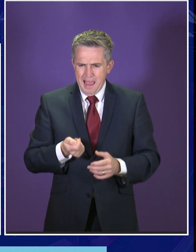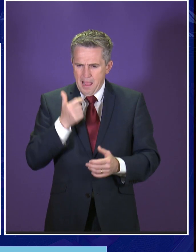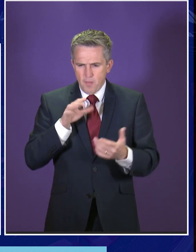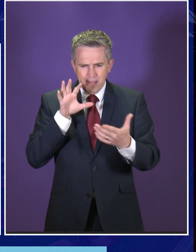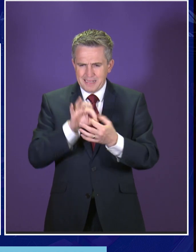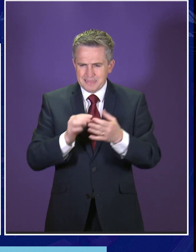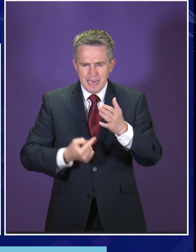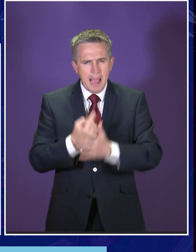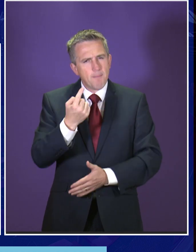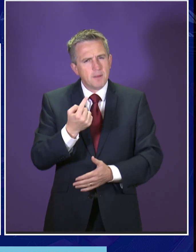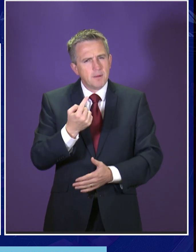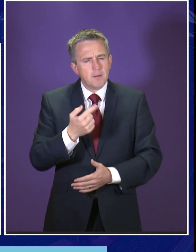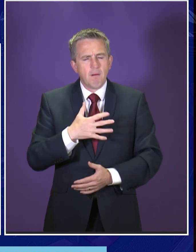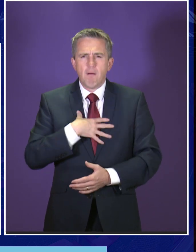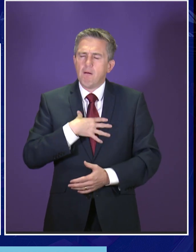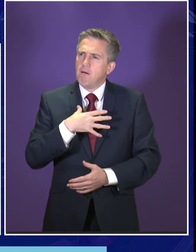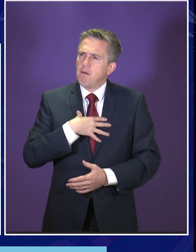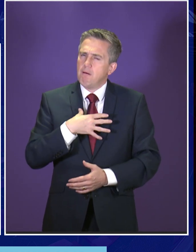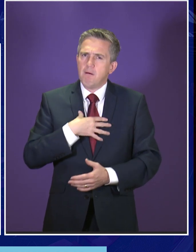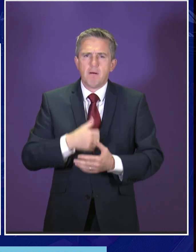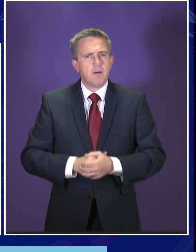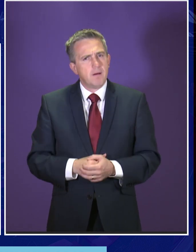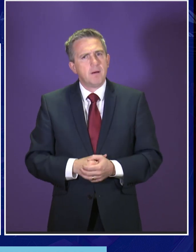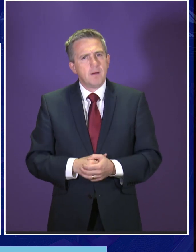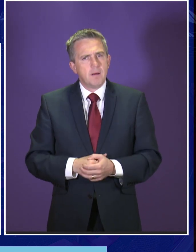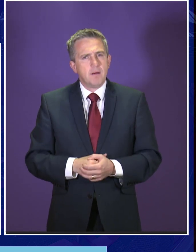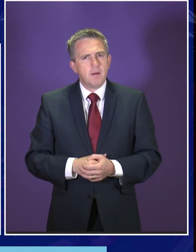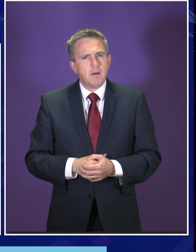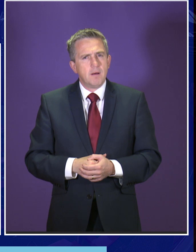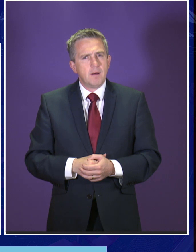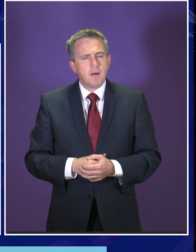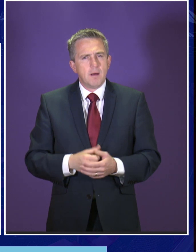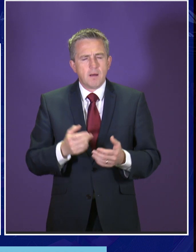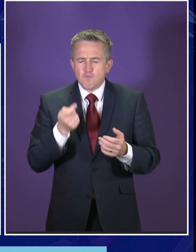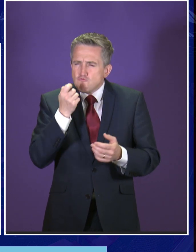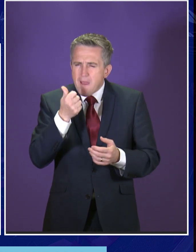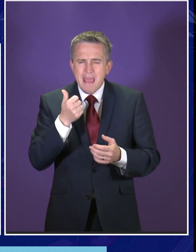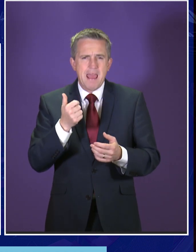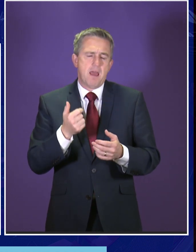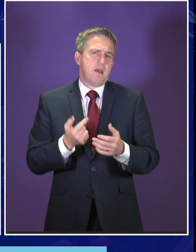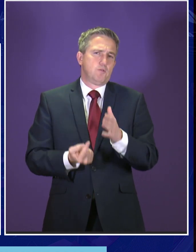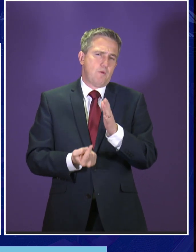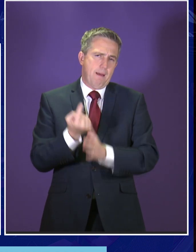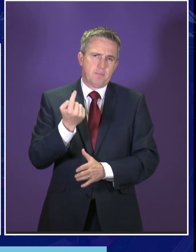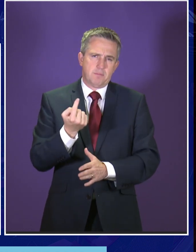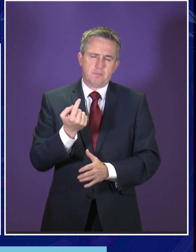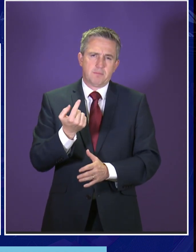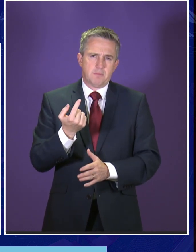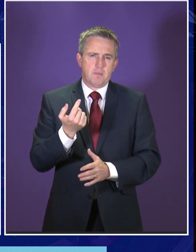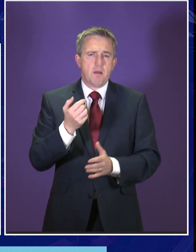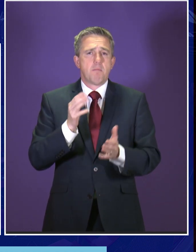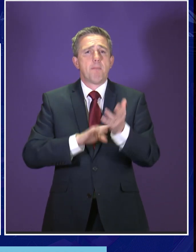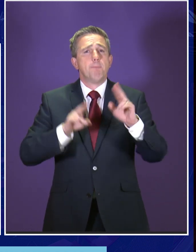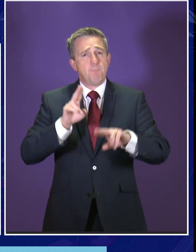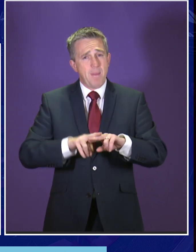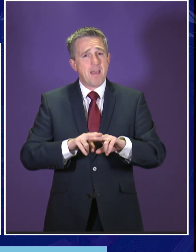made. How did that happen? What are the chances of that happening? And my parents